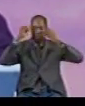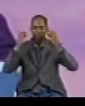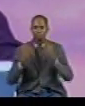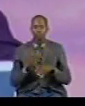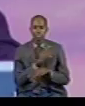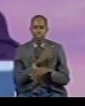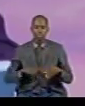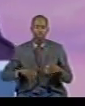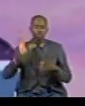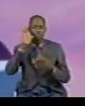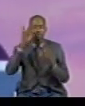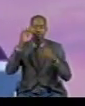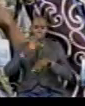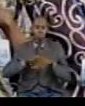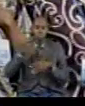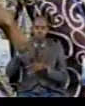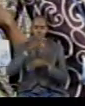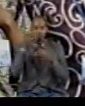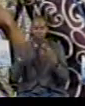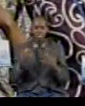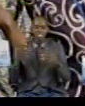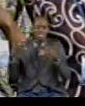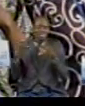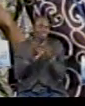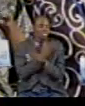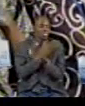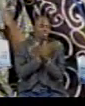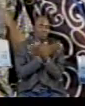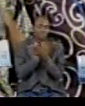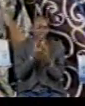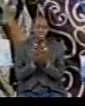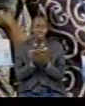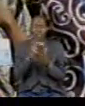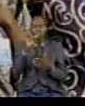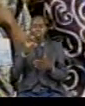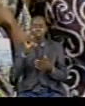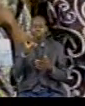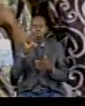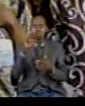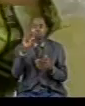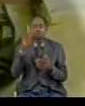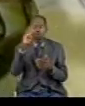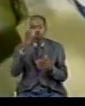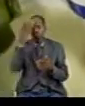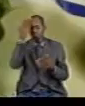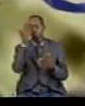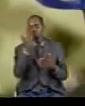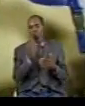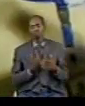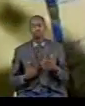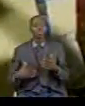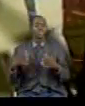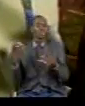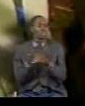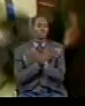Take that stroke away. Rise up and walk in Jesus' name.